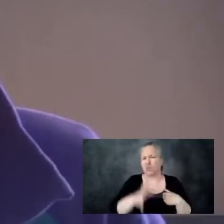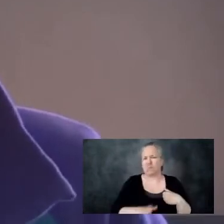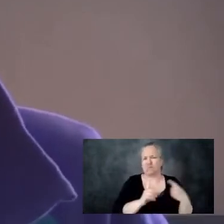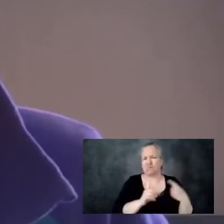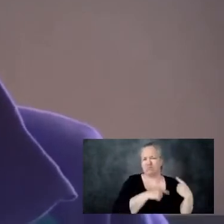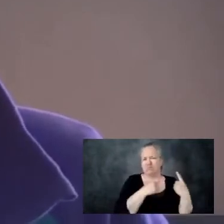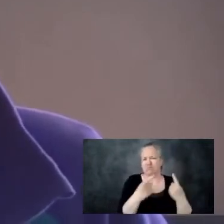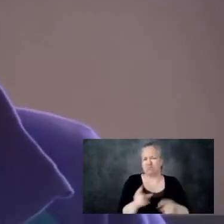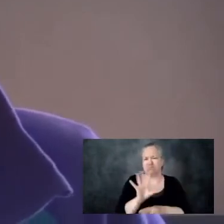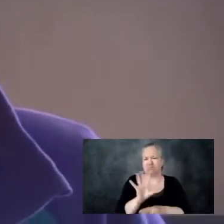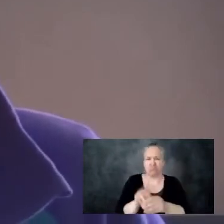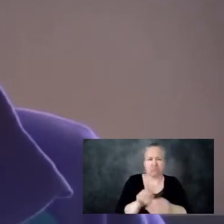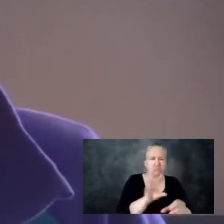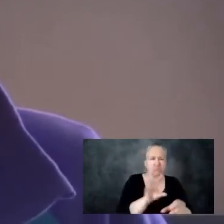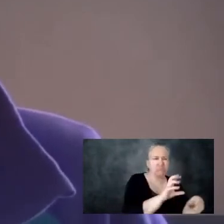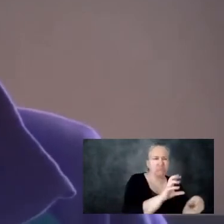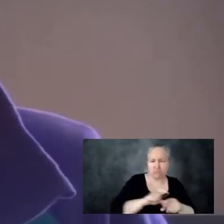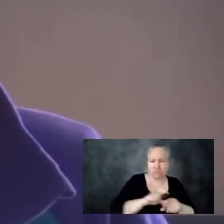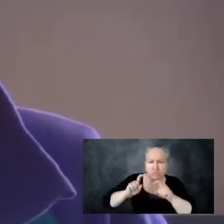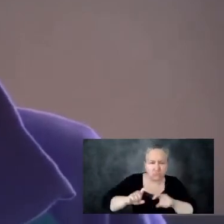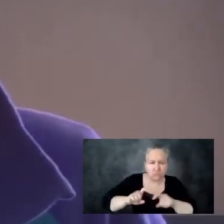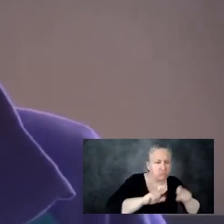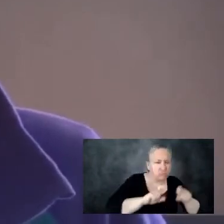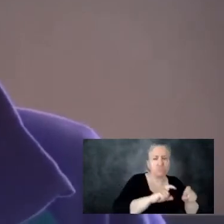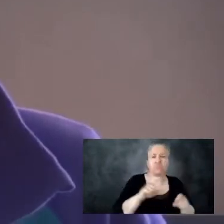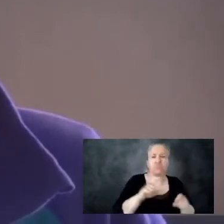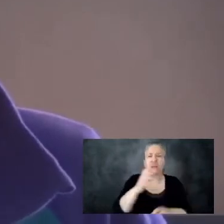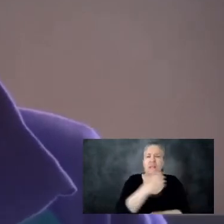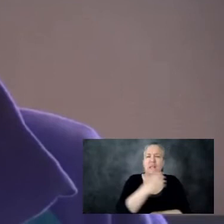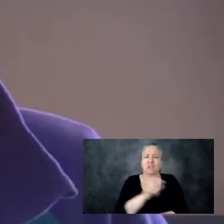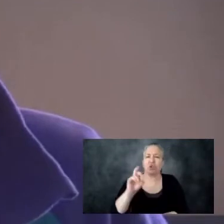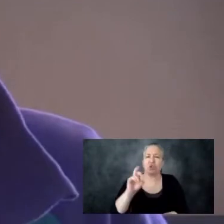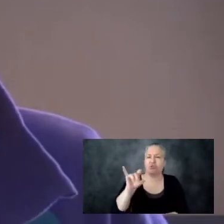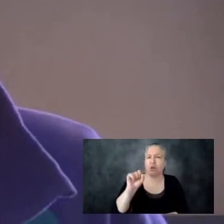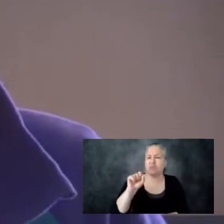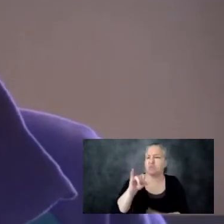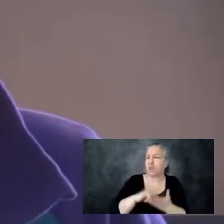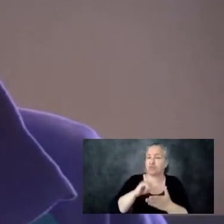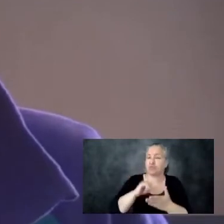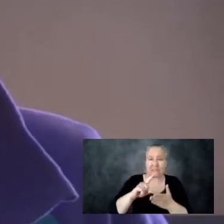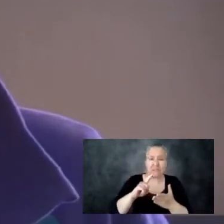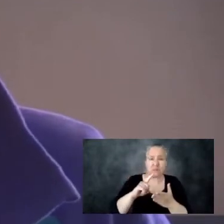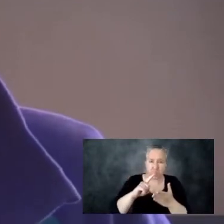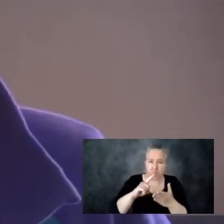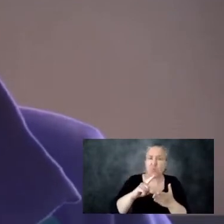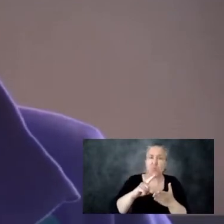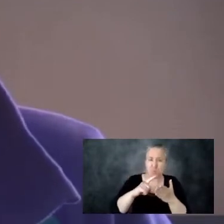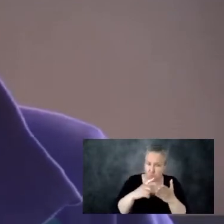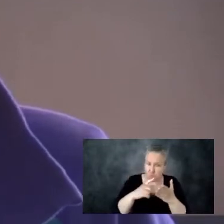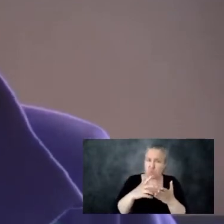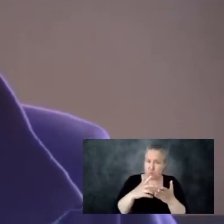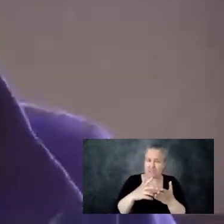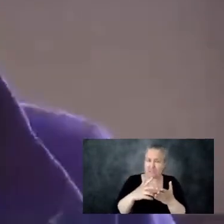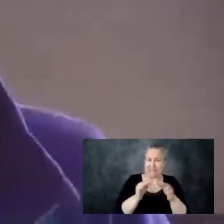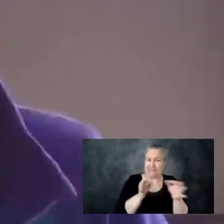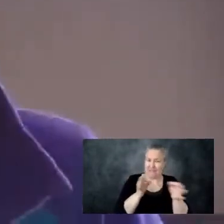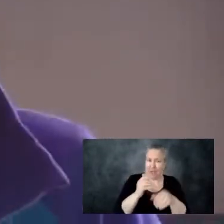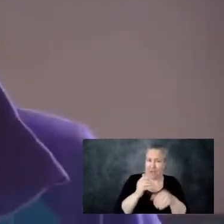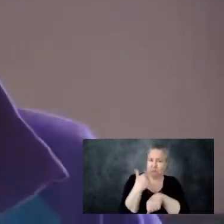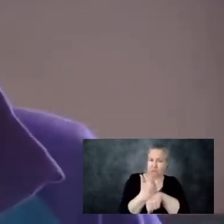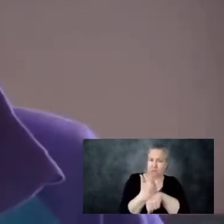who participated in clinical trials that really defined what the standard of care treatments are going to